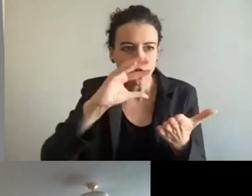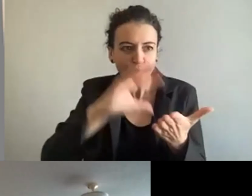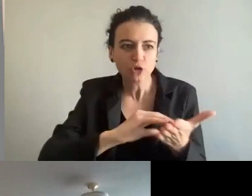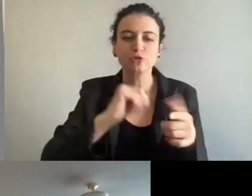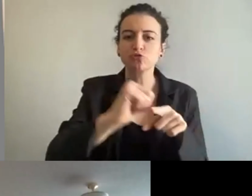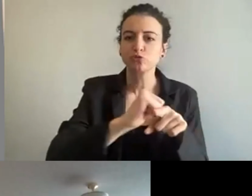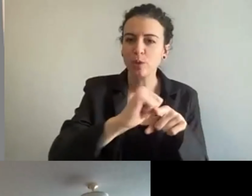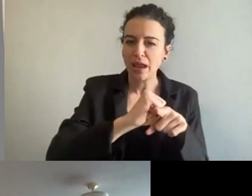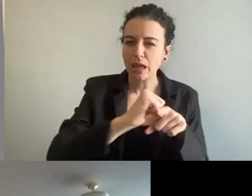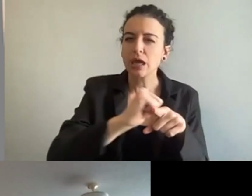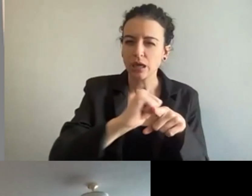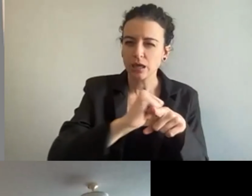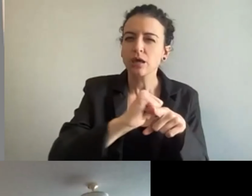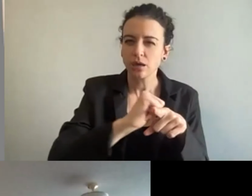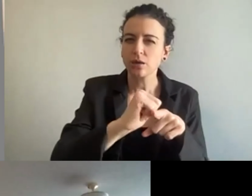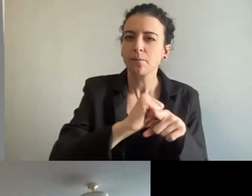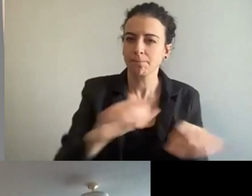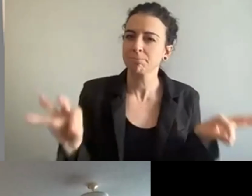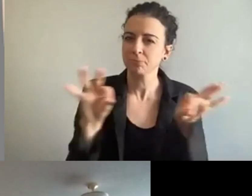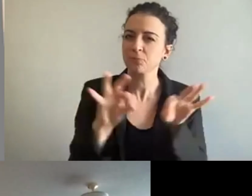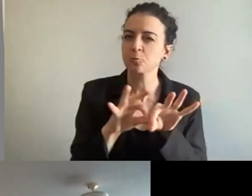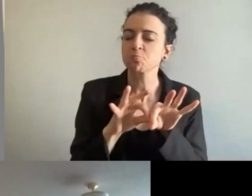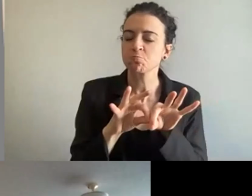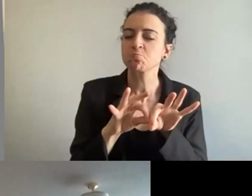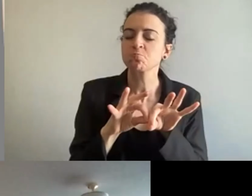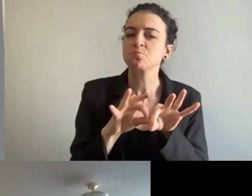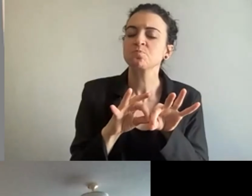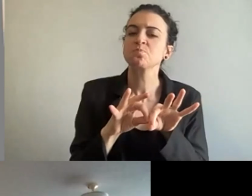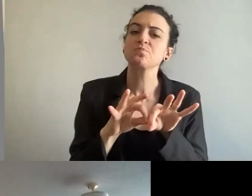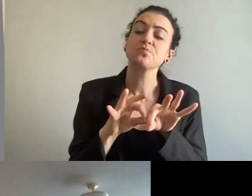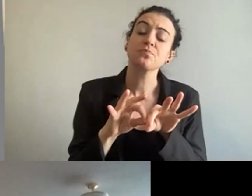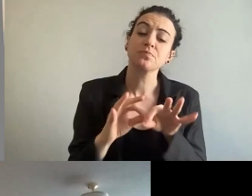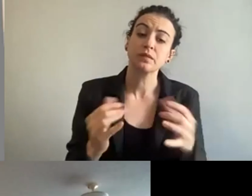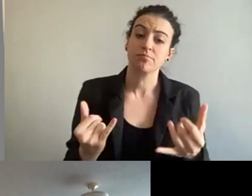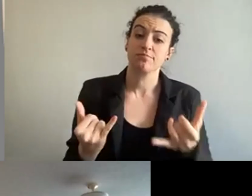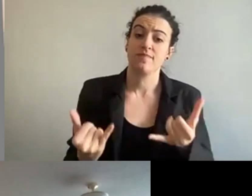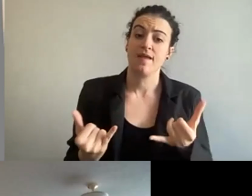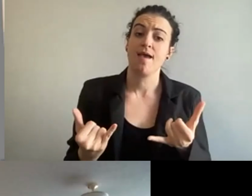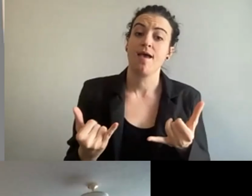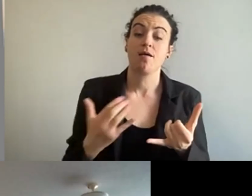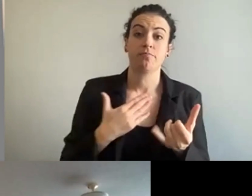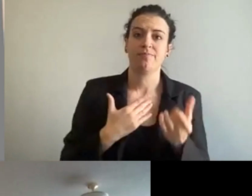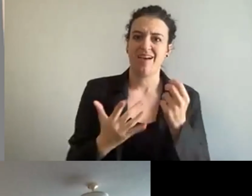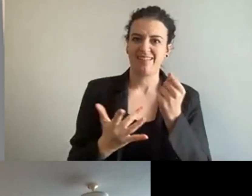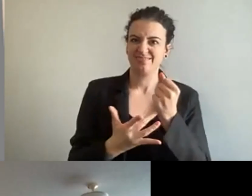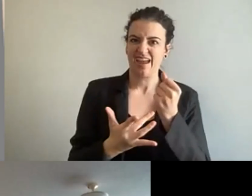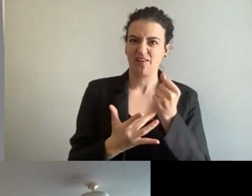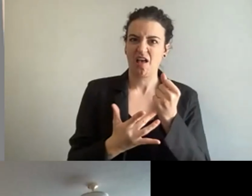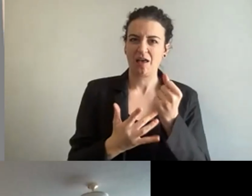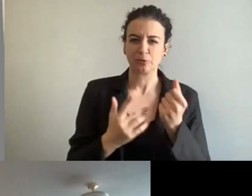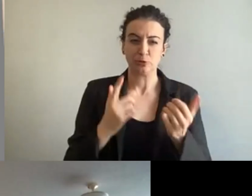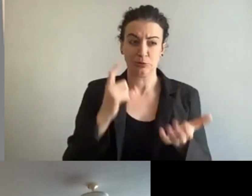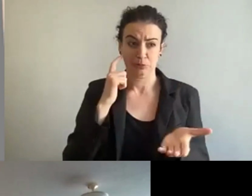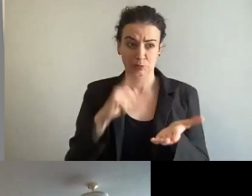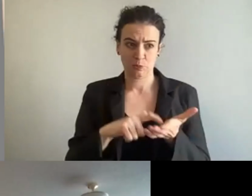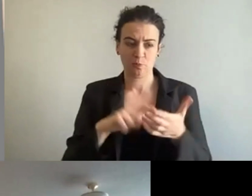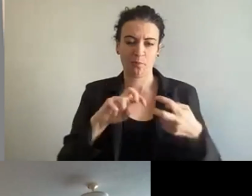I'm actually going through some difficulties with my technology now because of